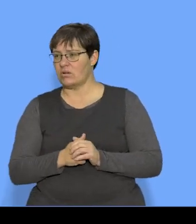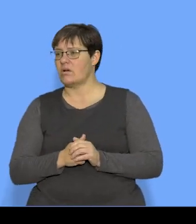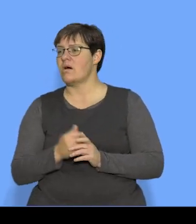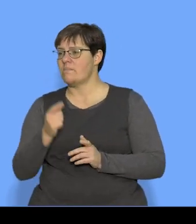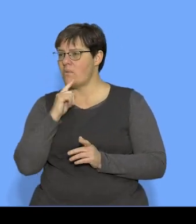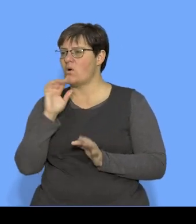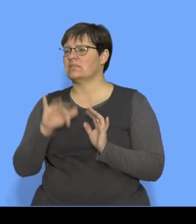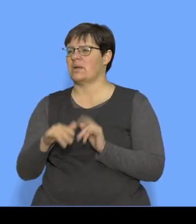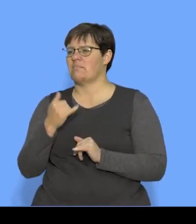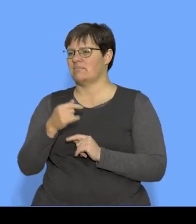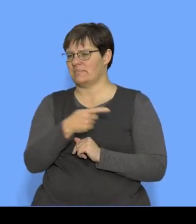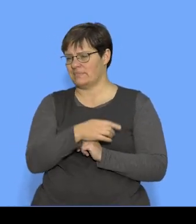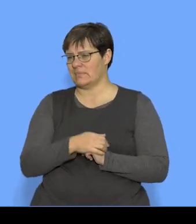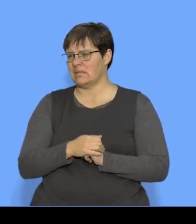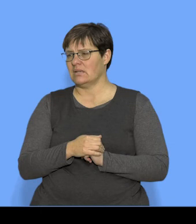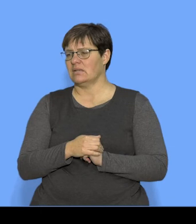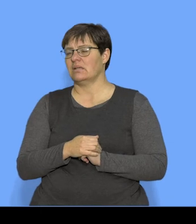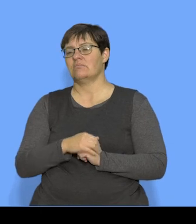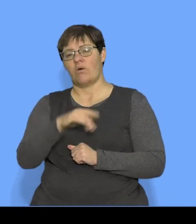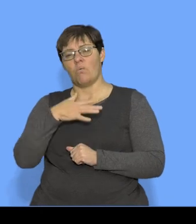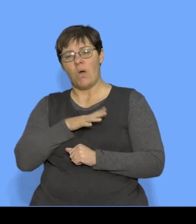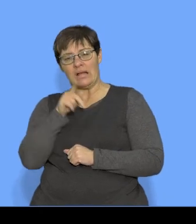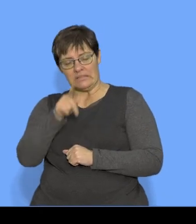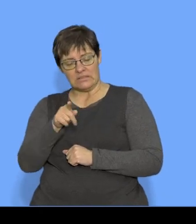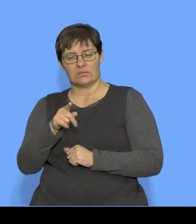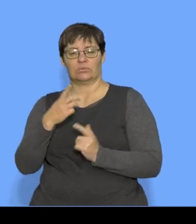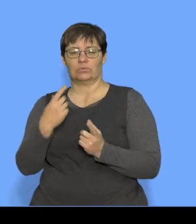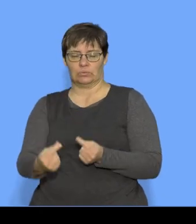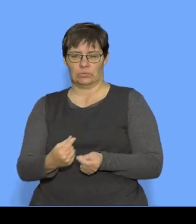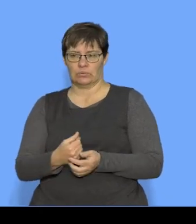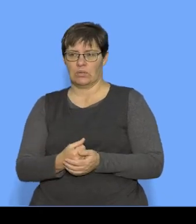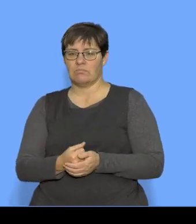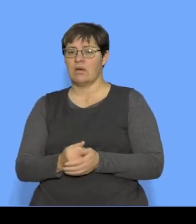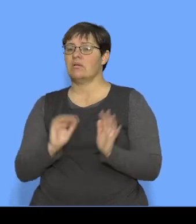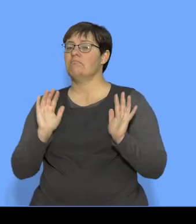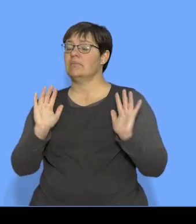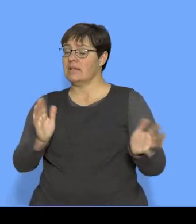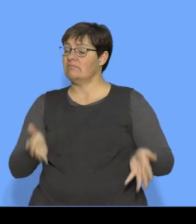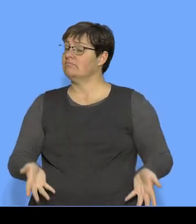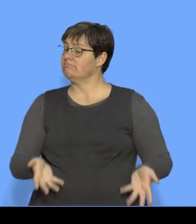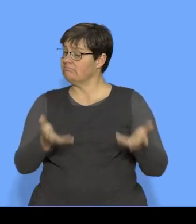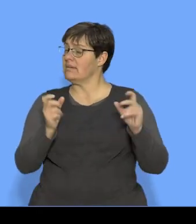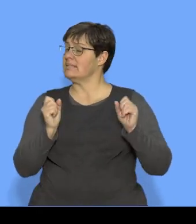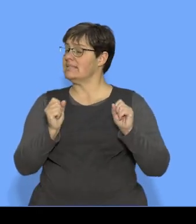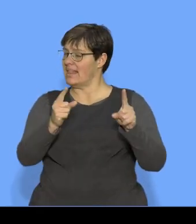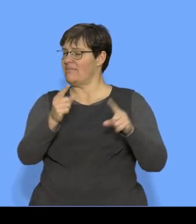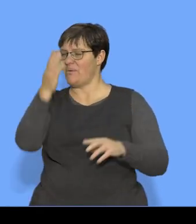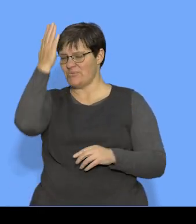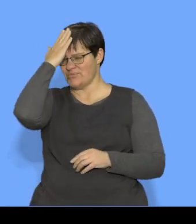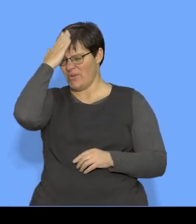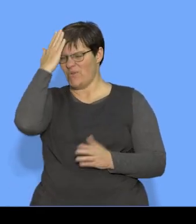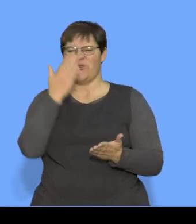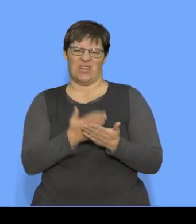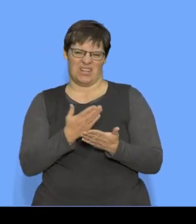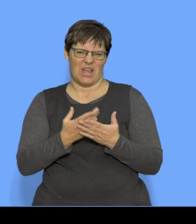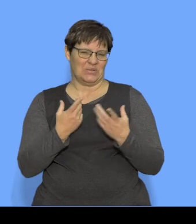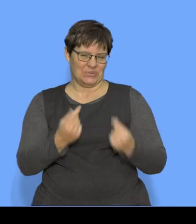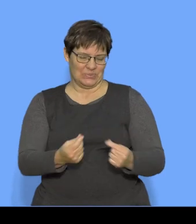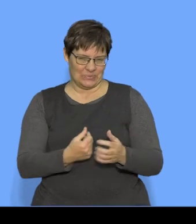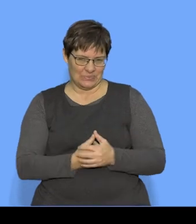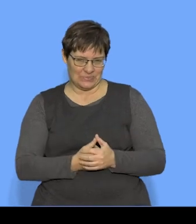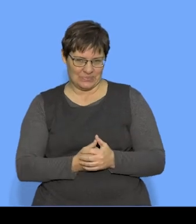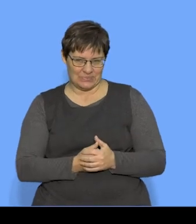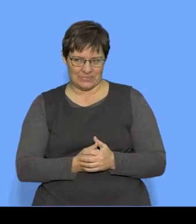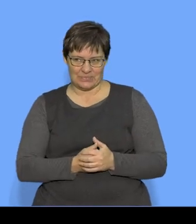positions because I think it was just a typo there. So that's what I want you guys to do, but I'm going to leave that with you because I know for a fact